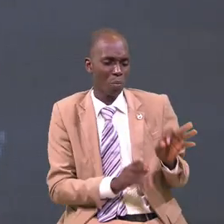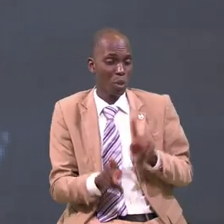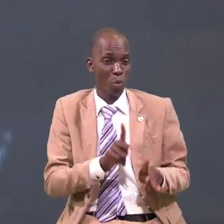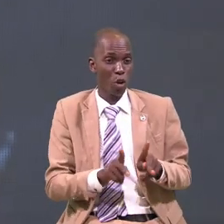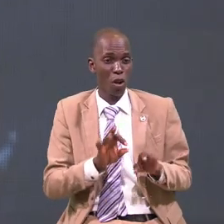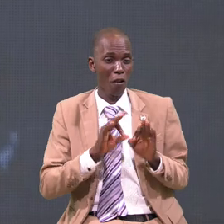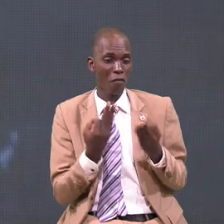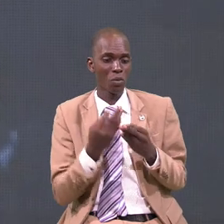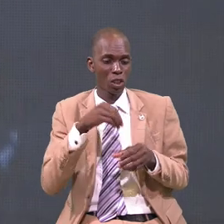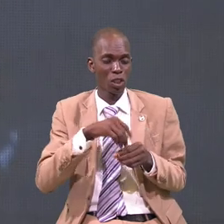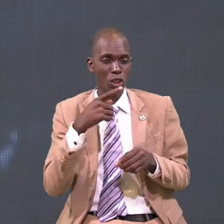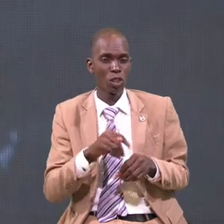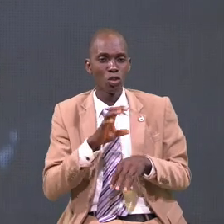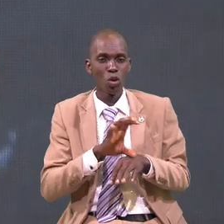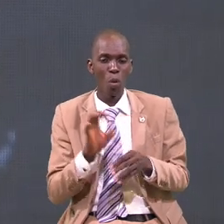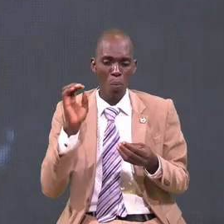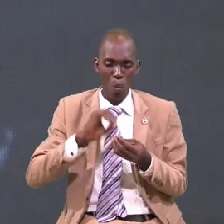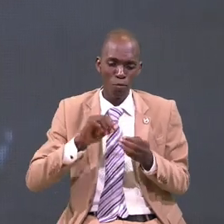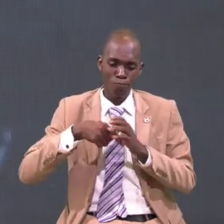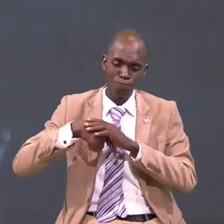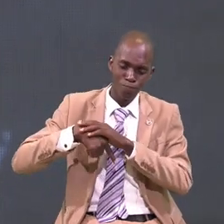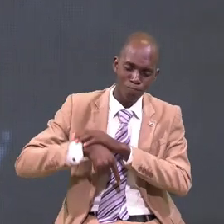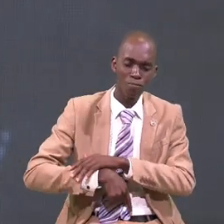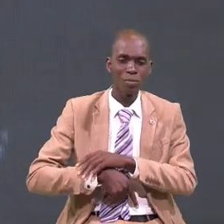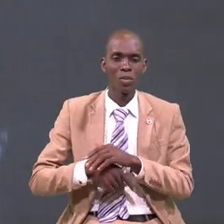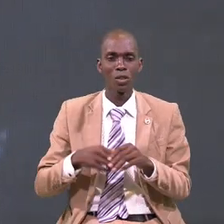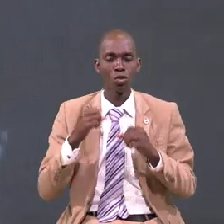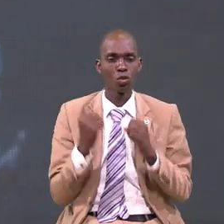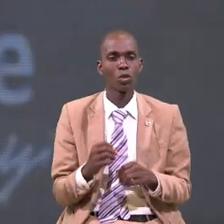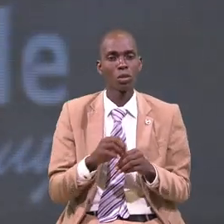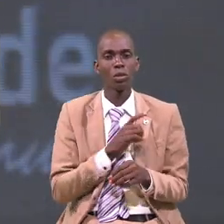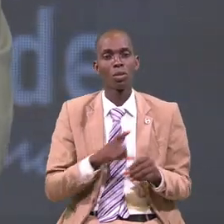Have we kept all the branches deeper?